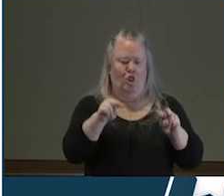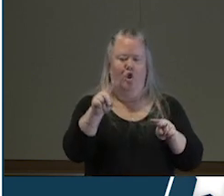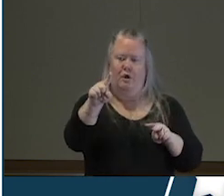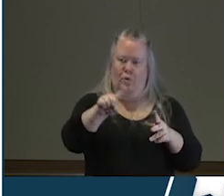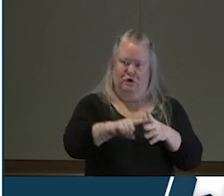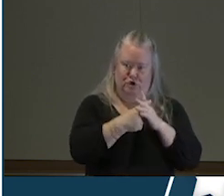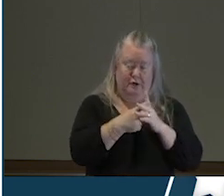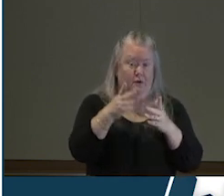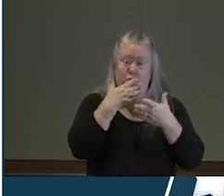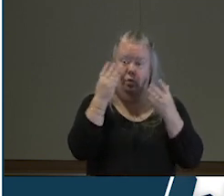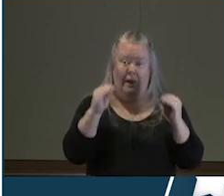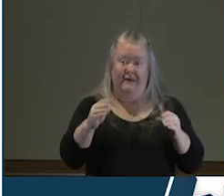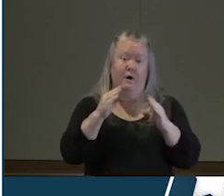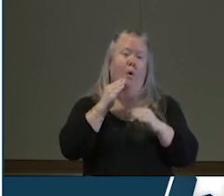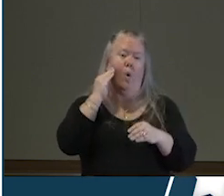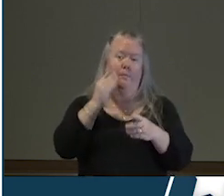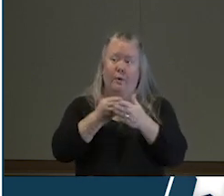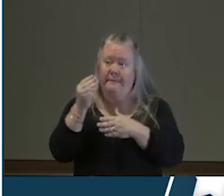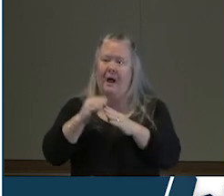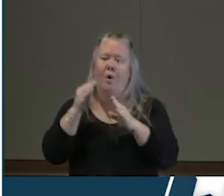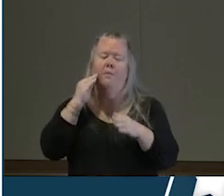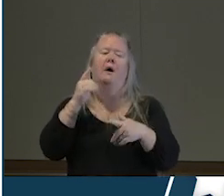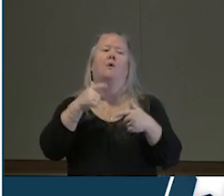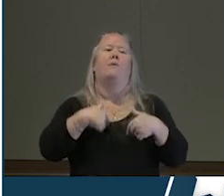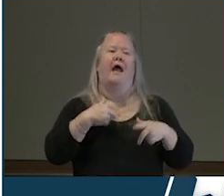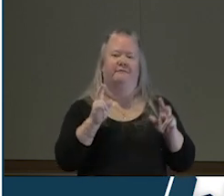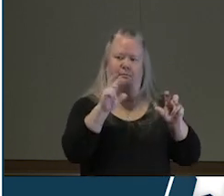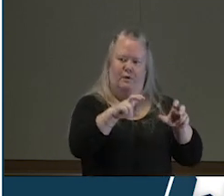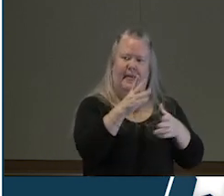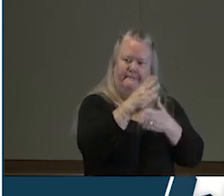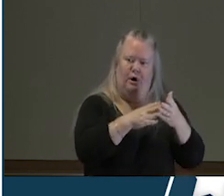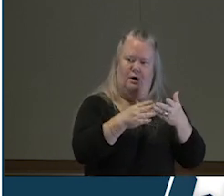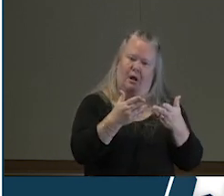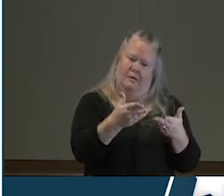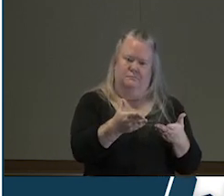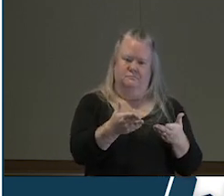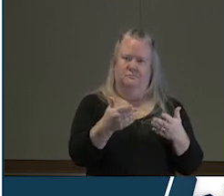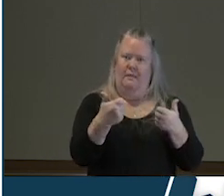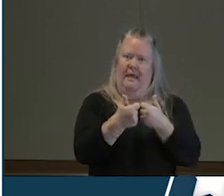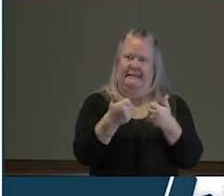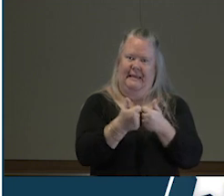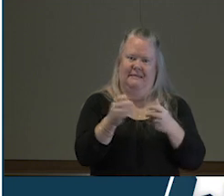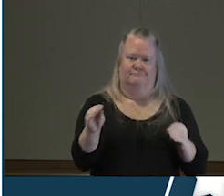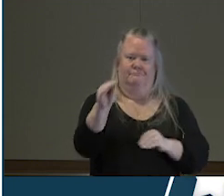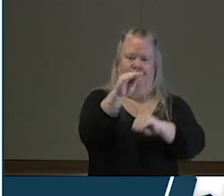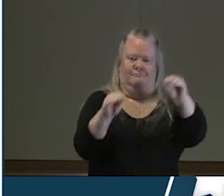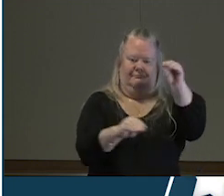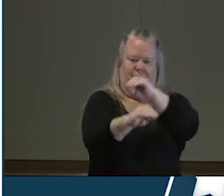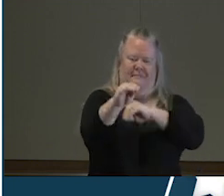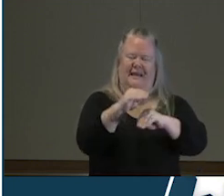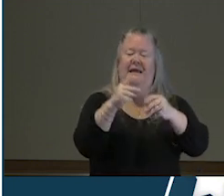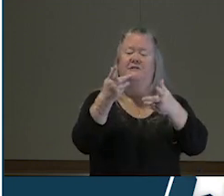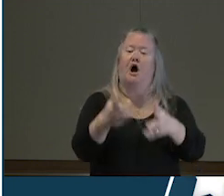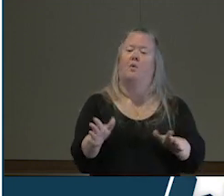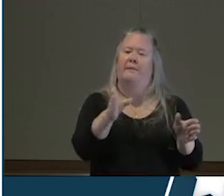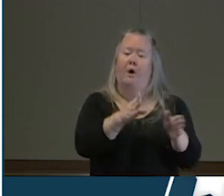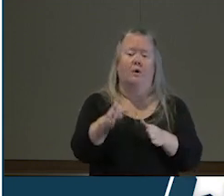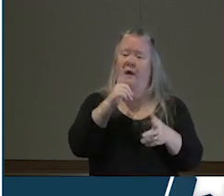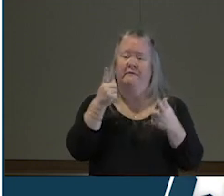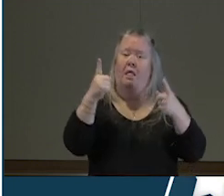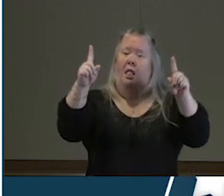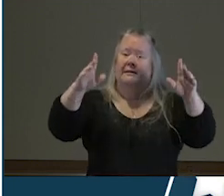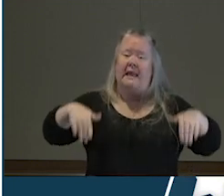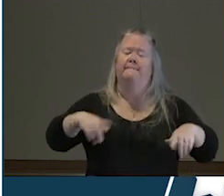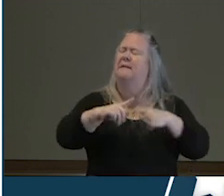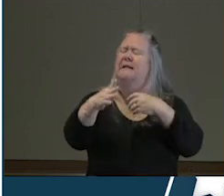you're starting. If you don't have a home and we want to buy a home, okay, we got to put that piece on the chessboard. That just means it's part of the plan instead of already accomplished, but it makes